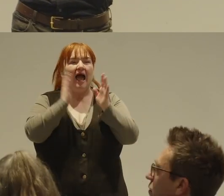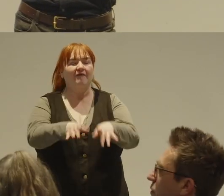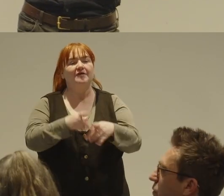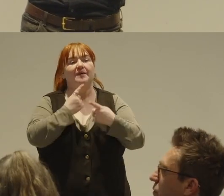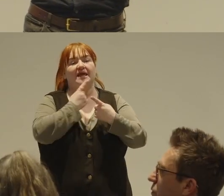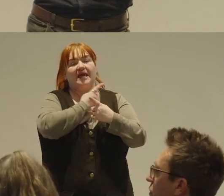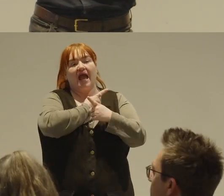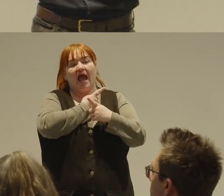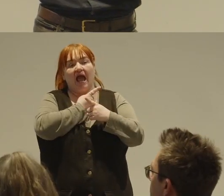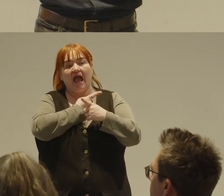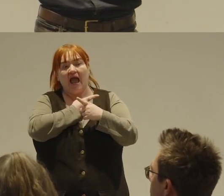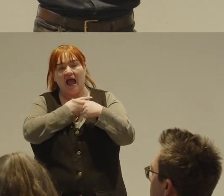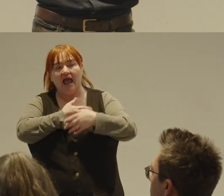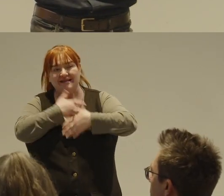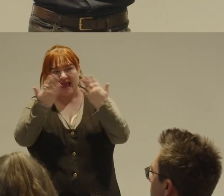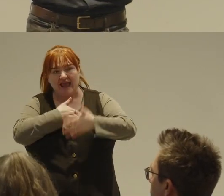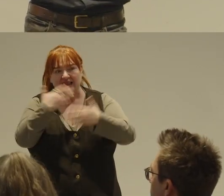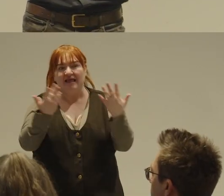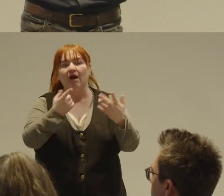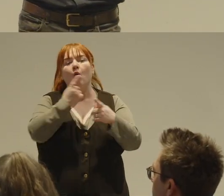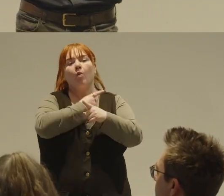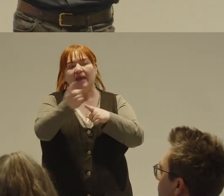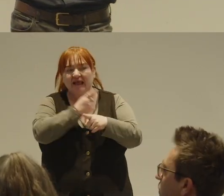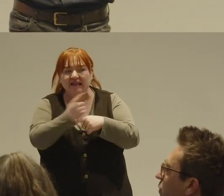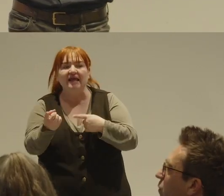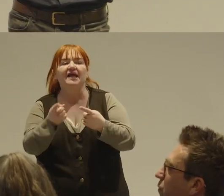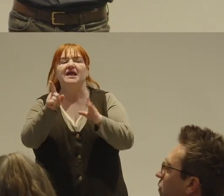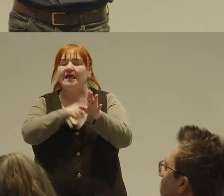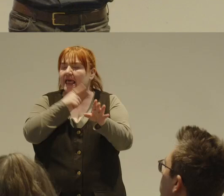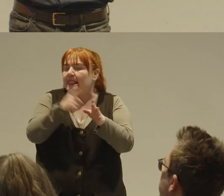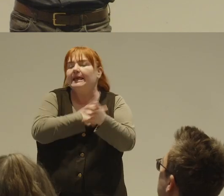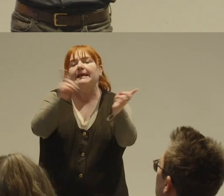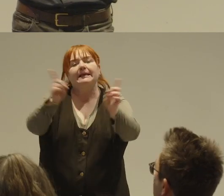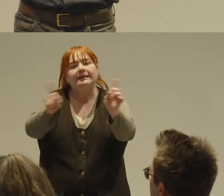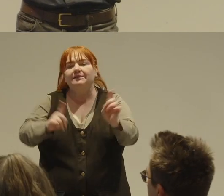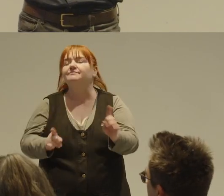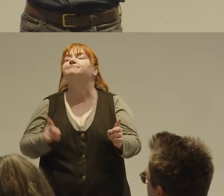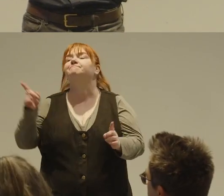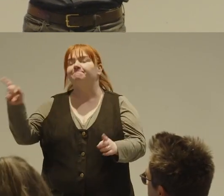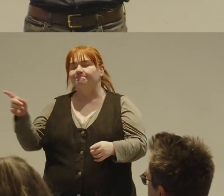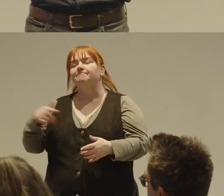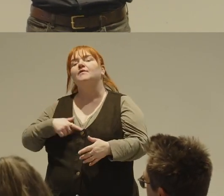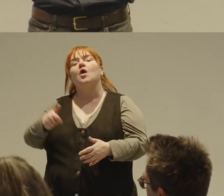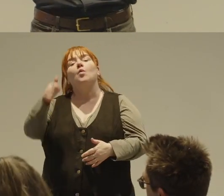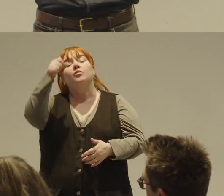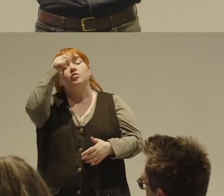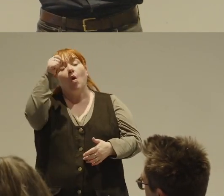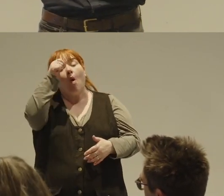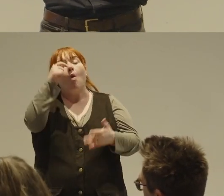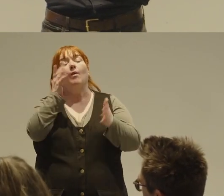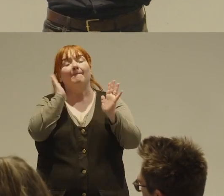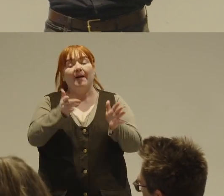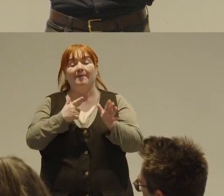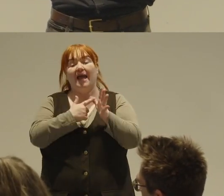Yes, but we know how the real world works. So access to work will require an hourly fee.